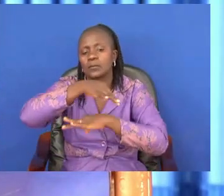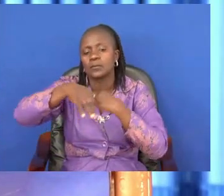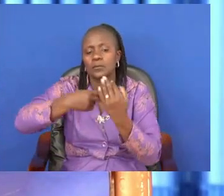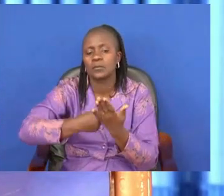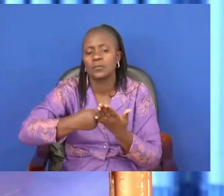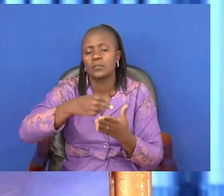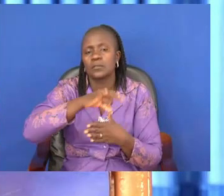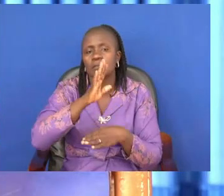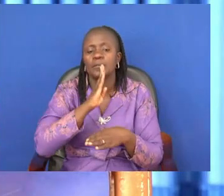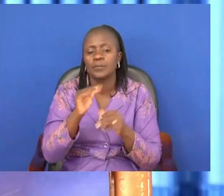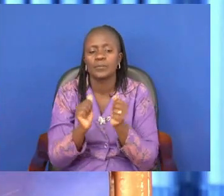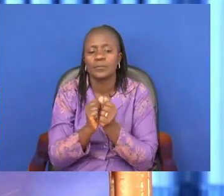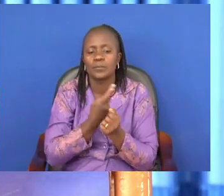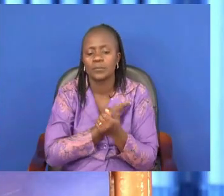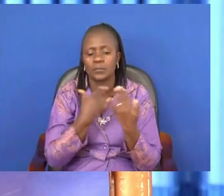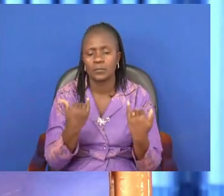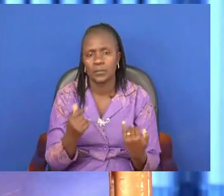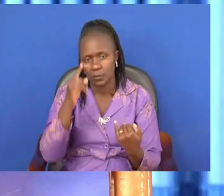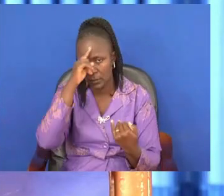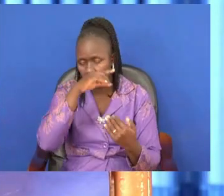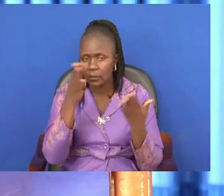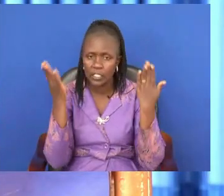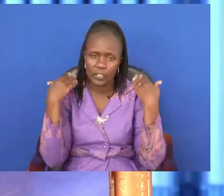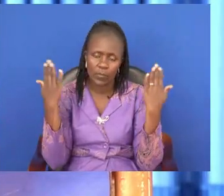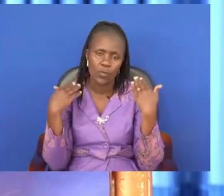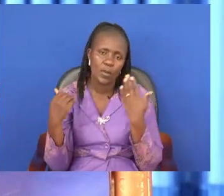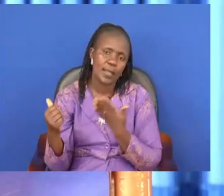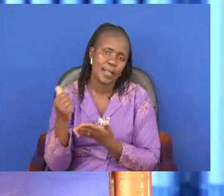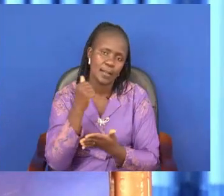and the fellowship of the Holy Spirit be with us now and